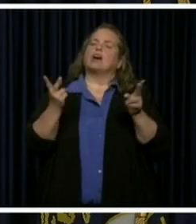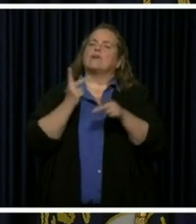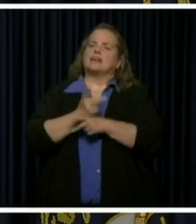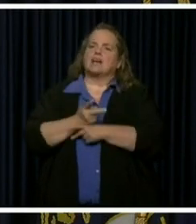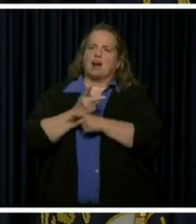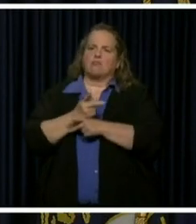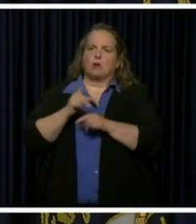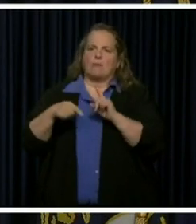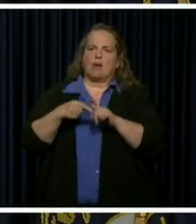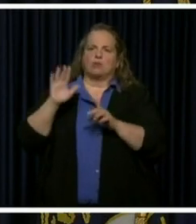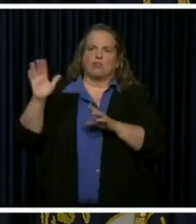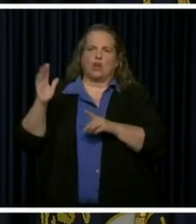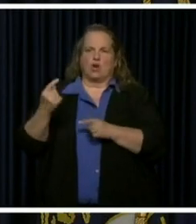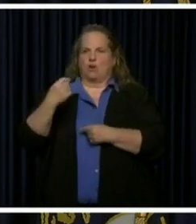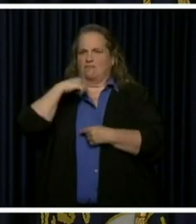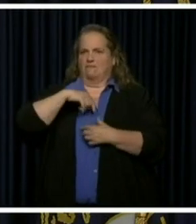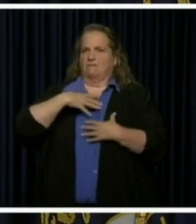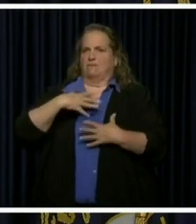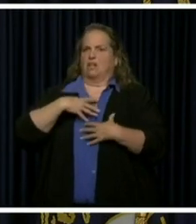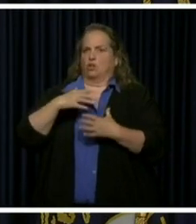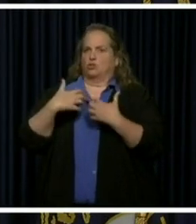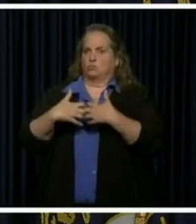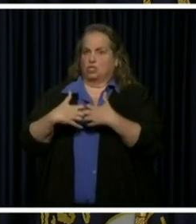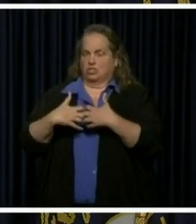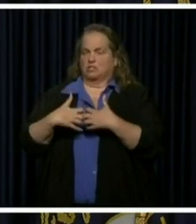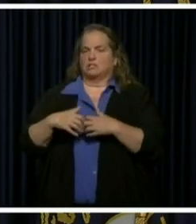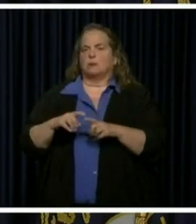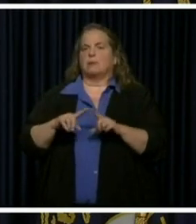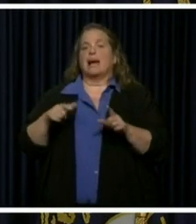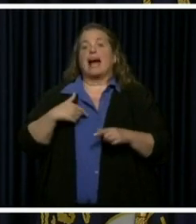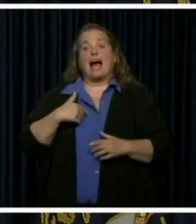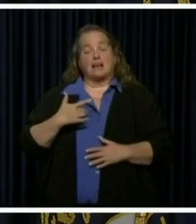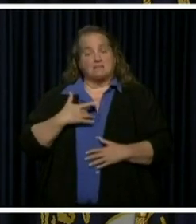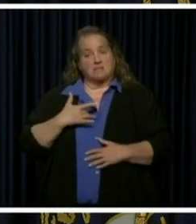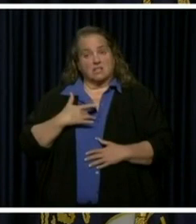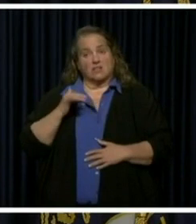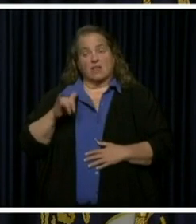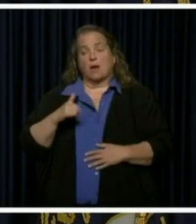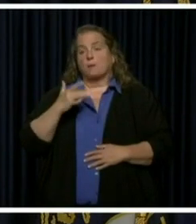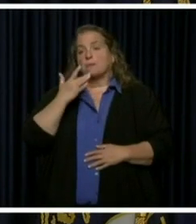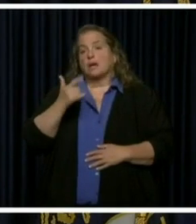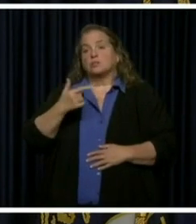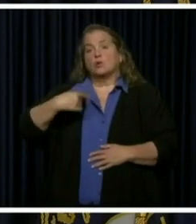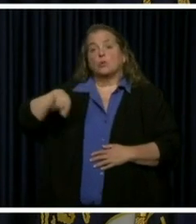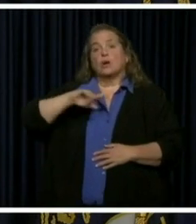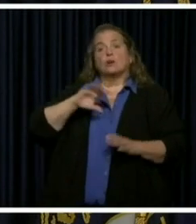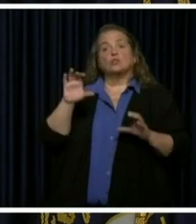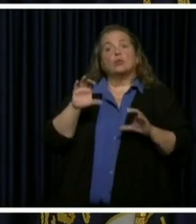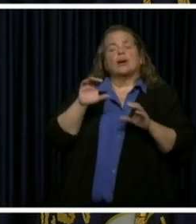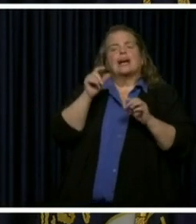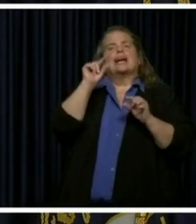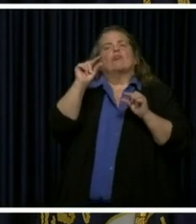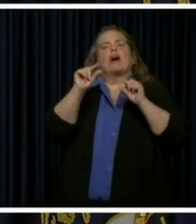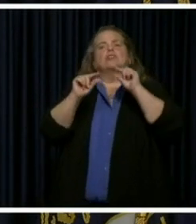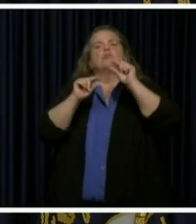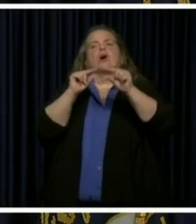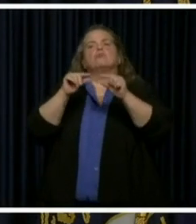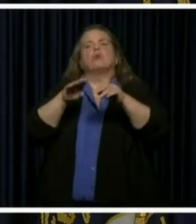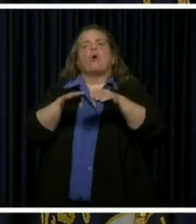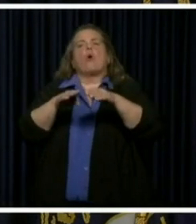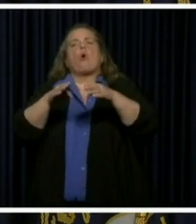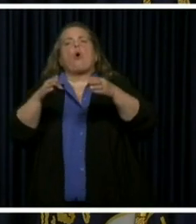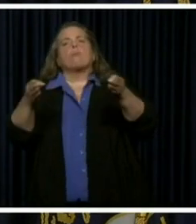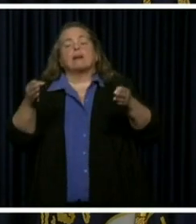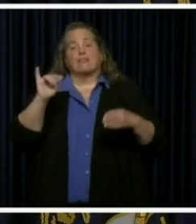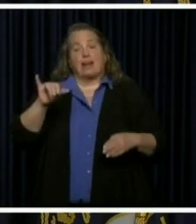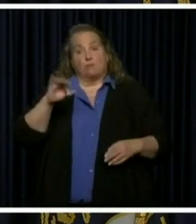about their ventilators and there. But I believe that because we are doing a gradual phased reopening,